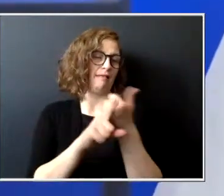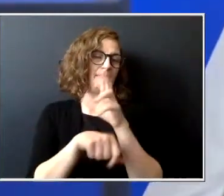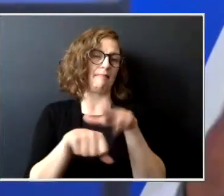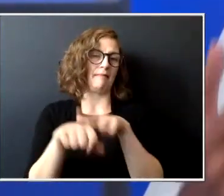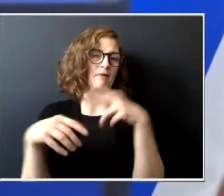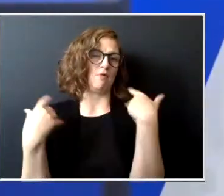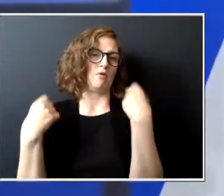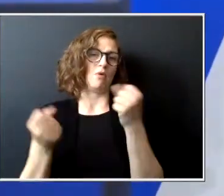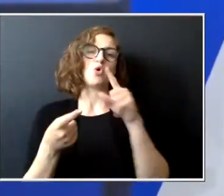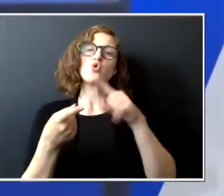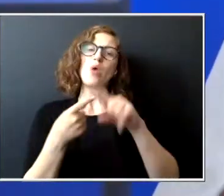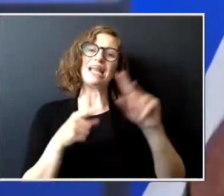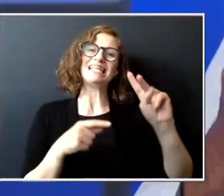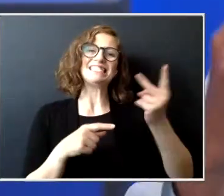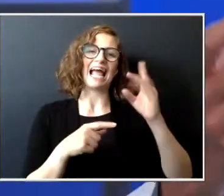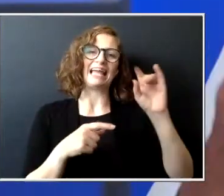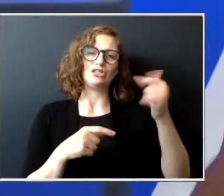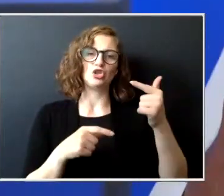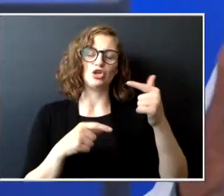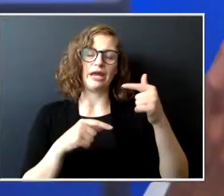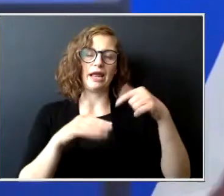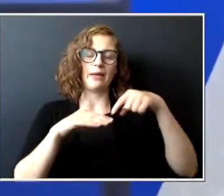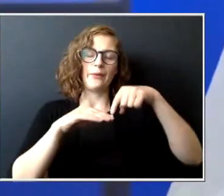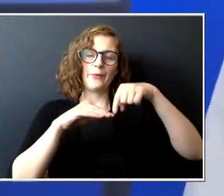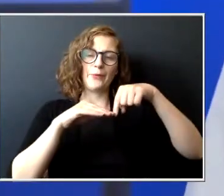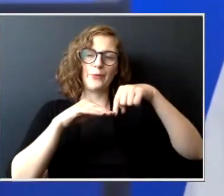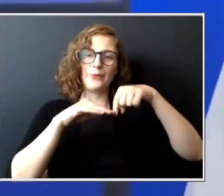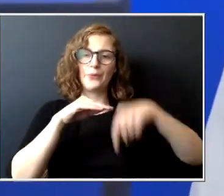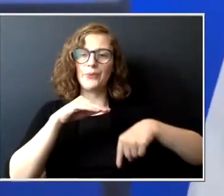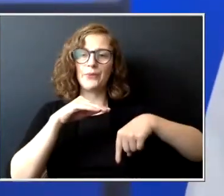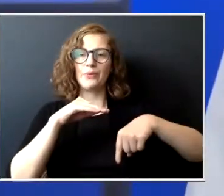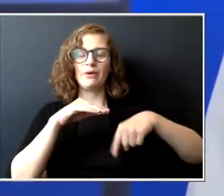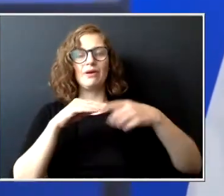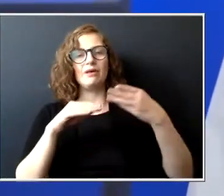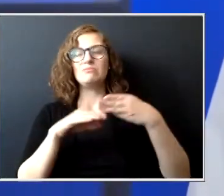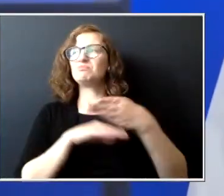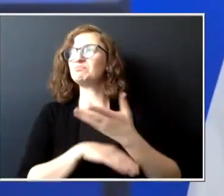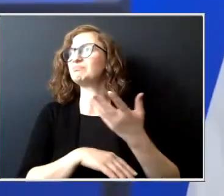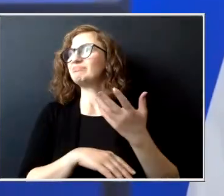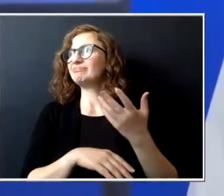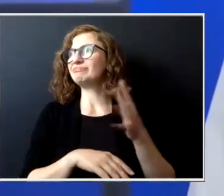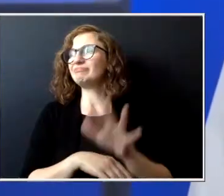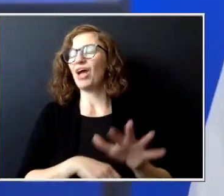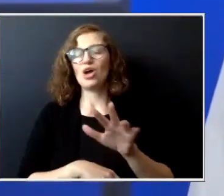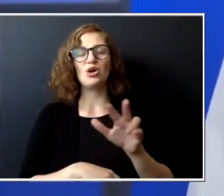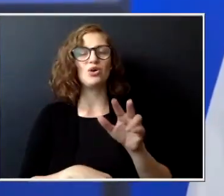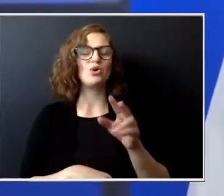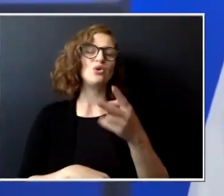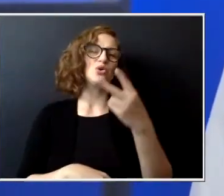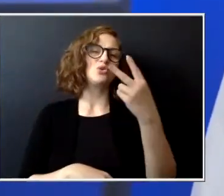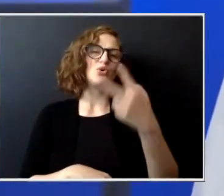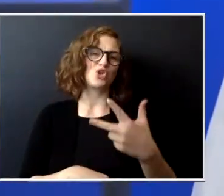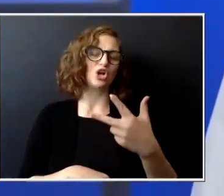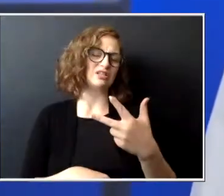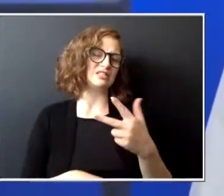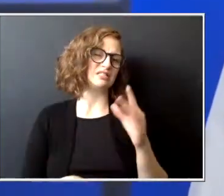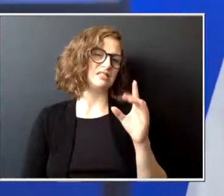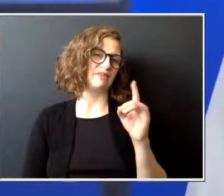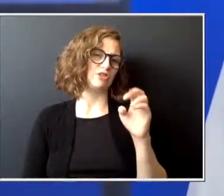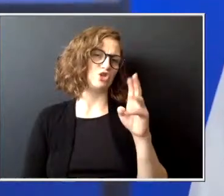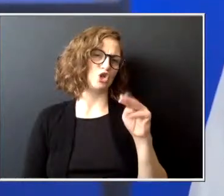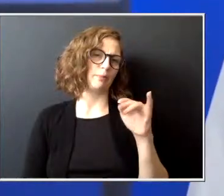through the layers beyond, like say 2/3 of the dermal thickness, then those burns generally take either a long time or will never be able to